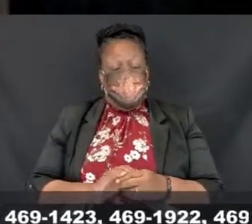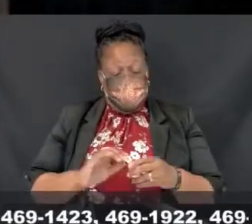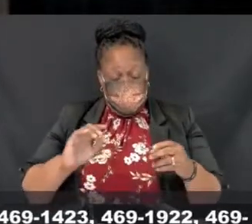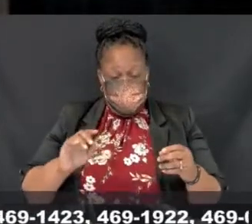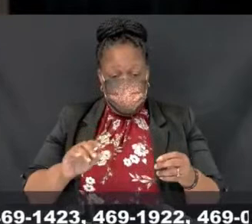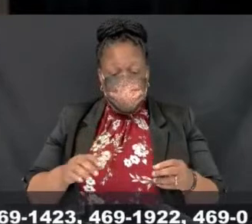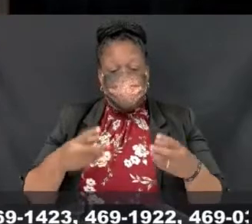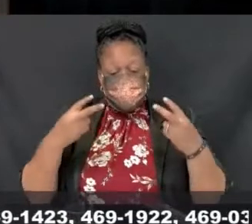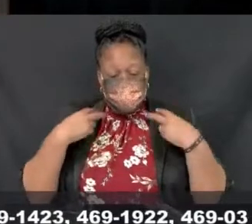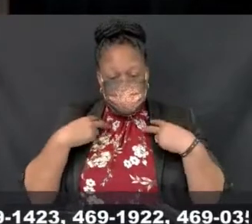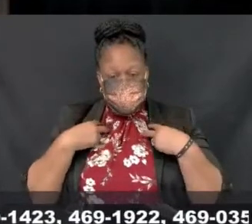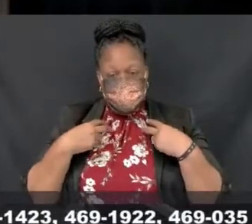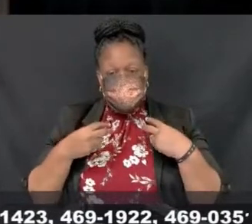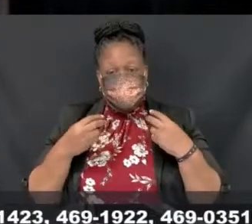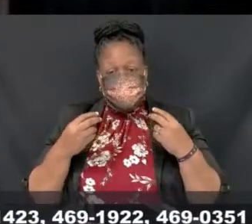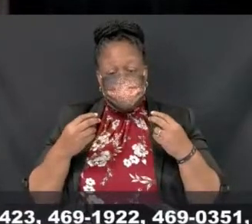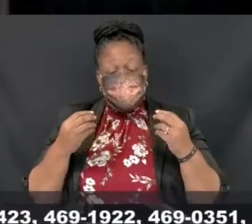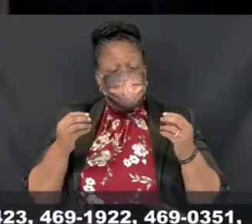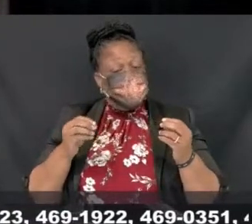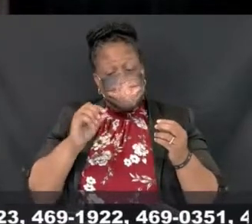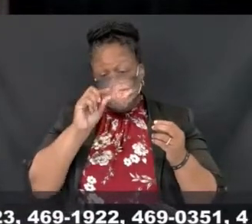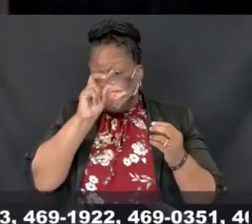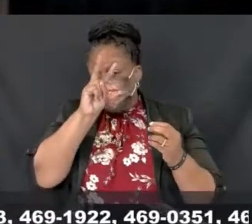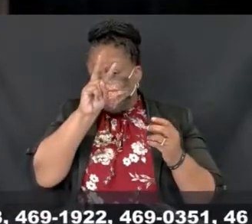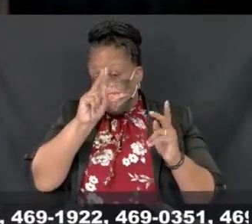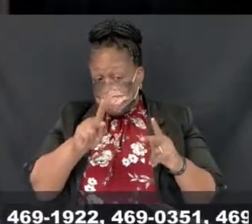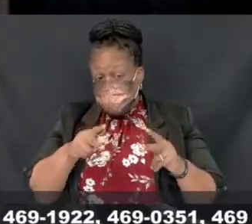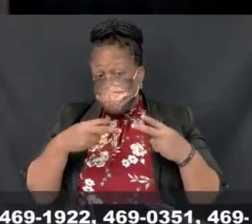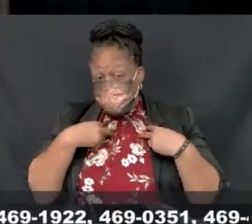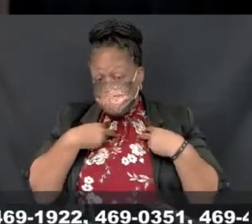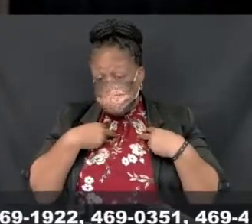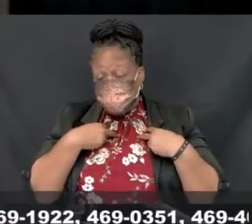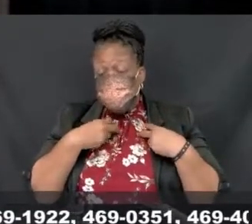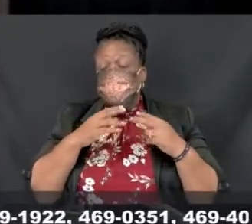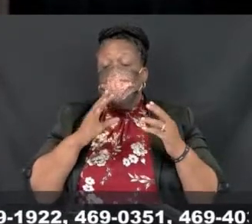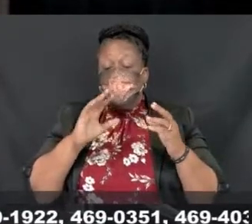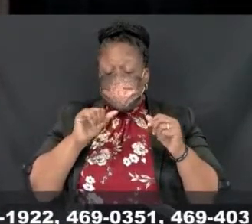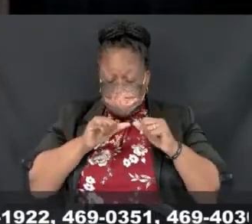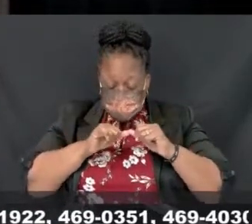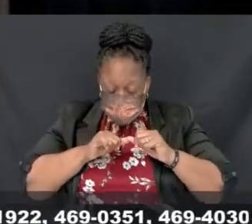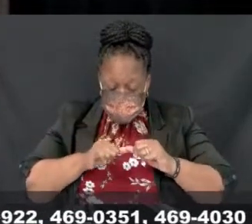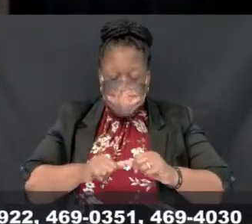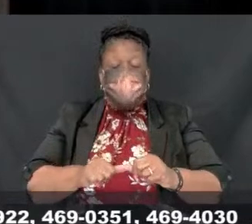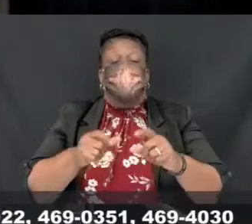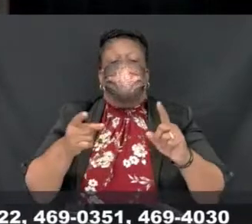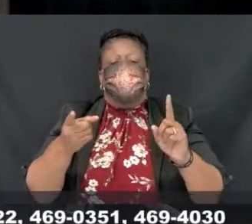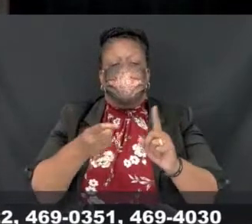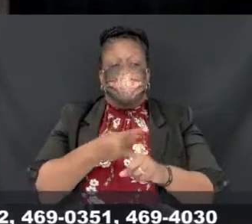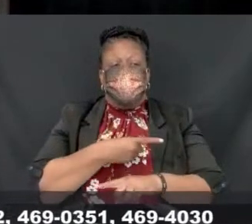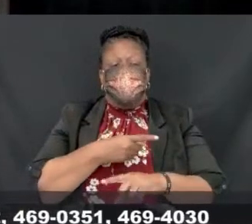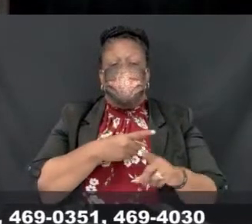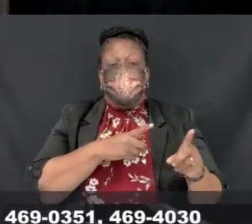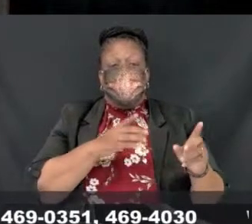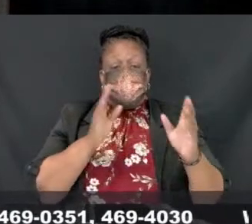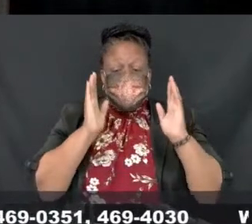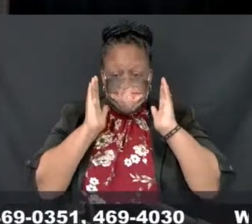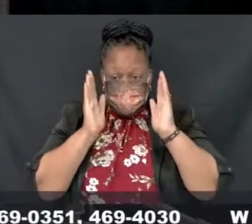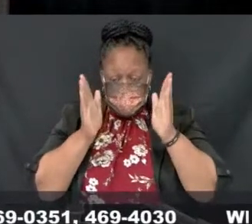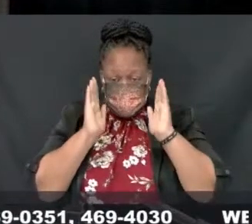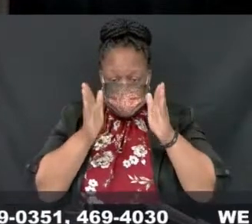we are still at risk. And so therefore, we have to continue to be